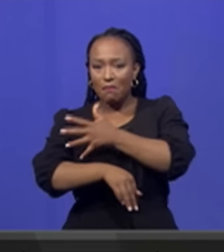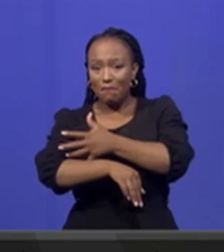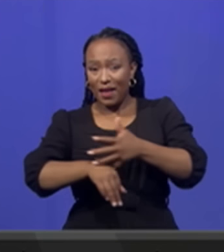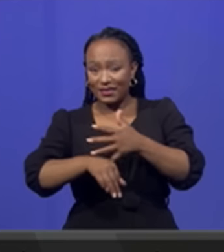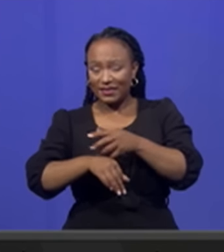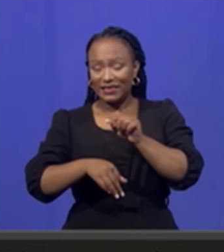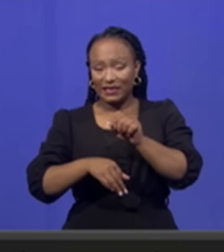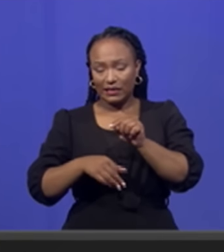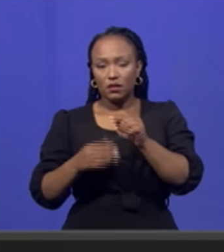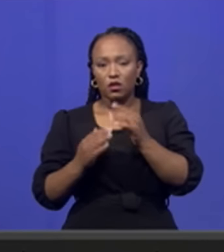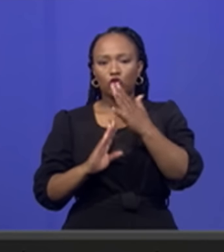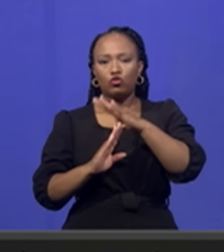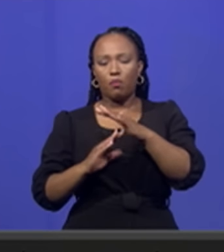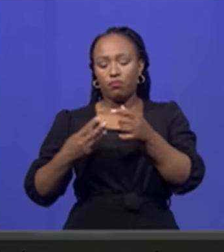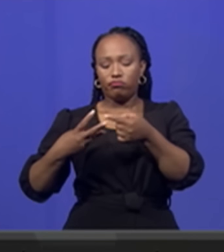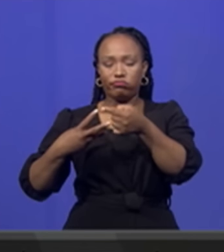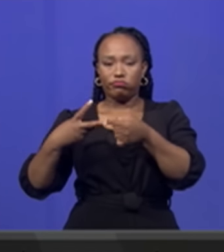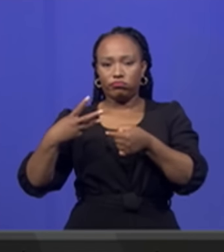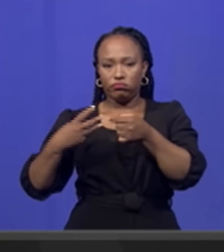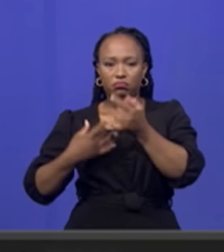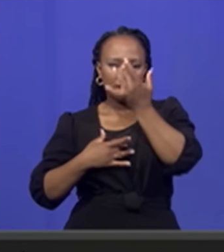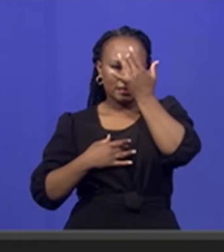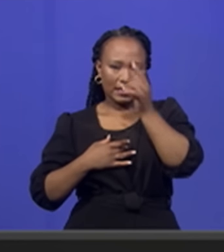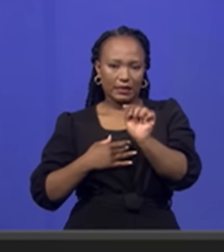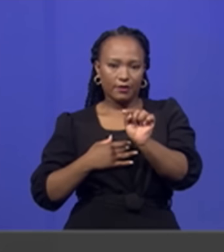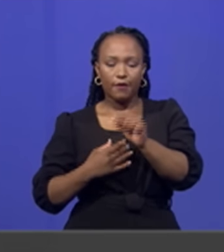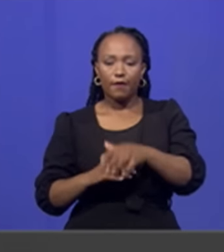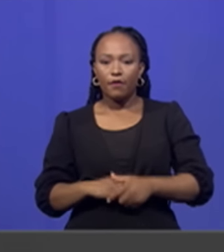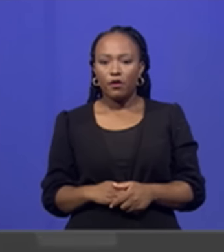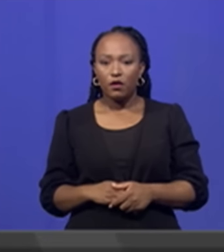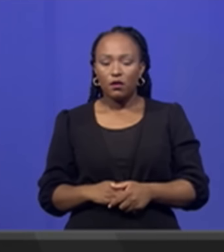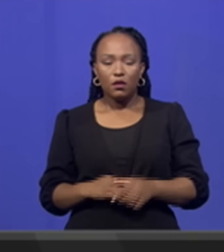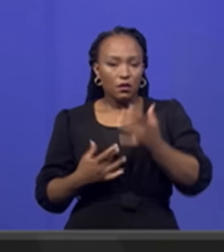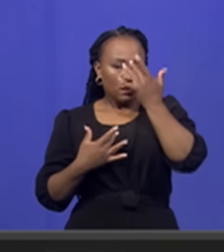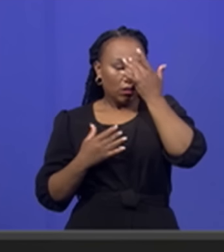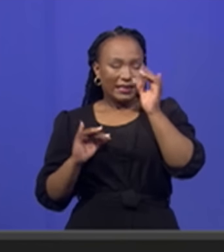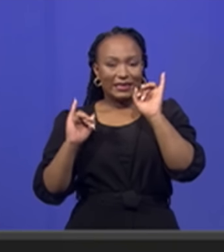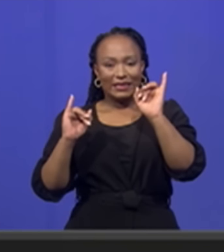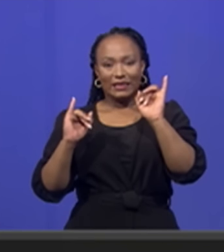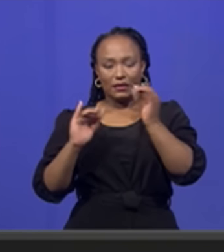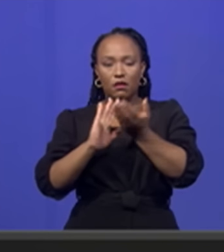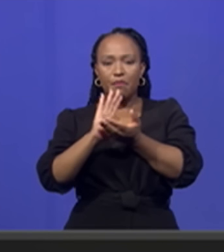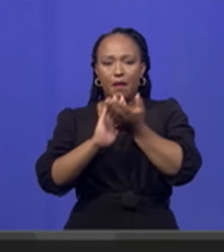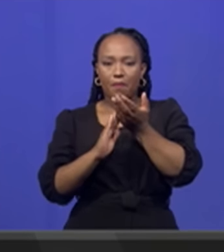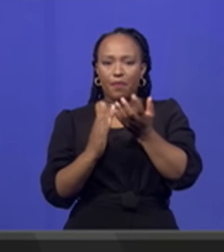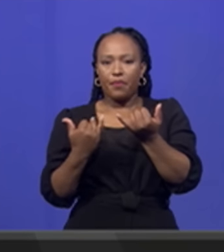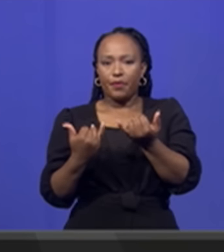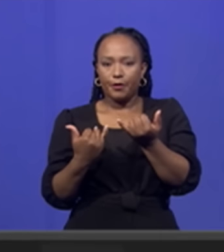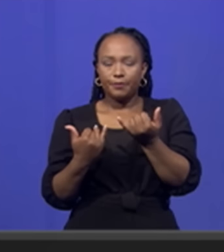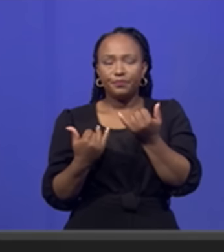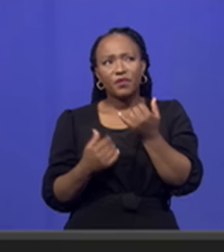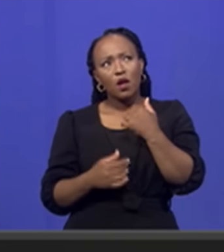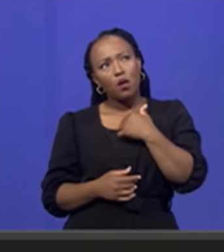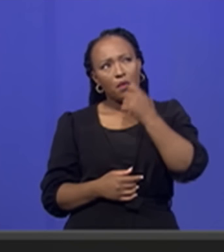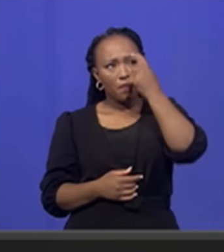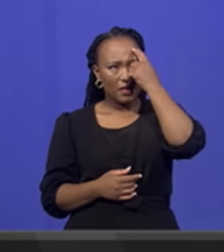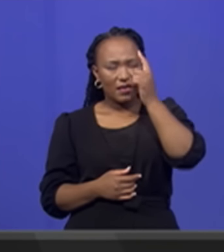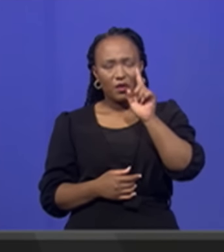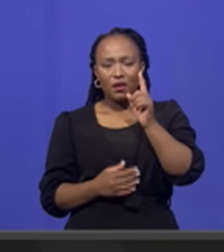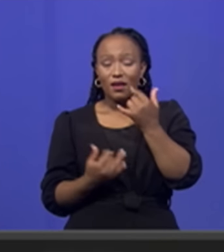The disease burden index globally is actually on the rise. I think what we really